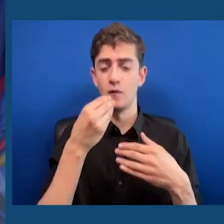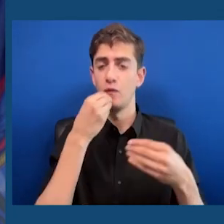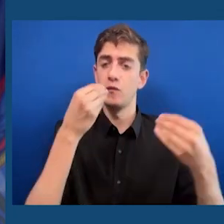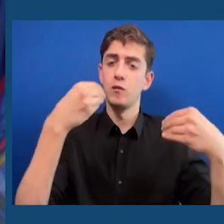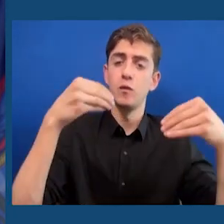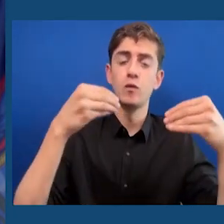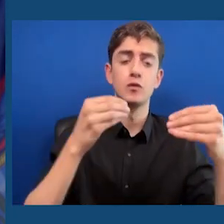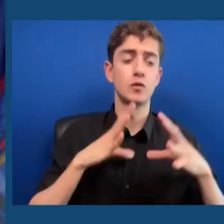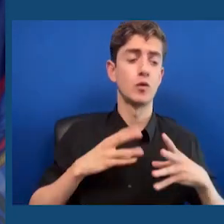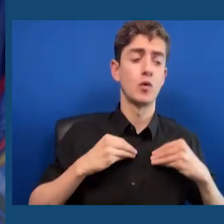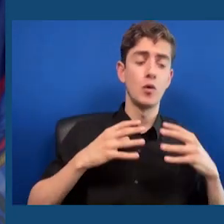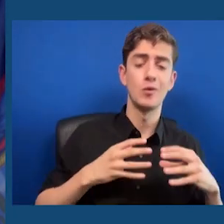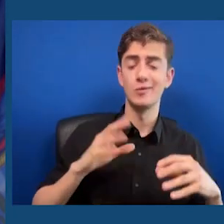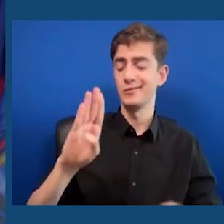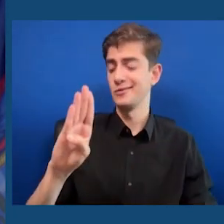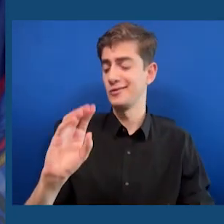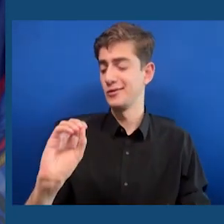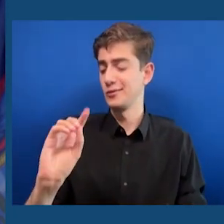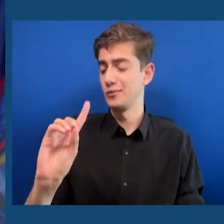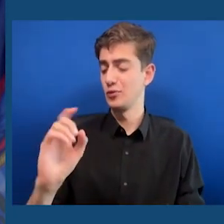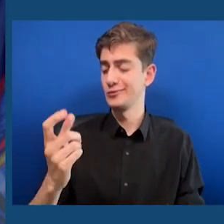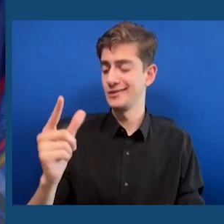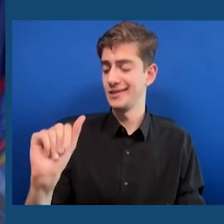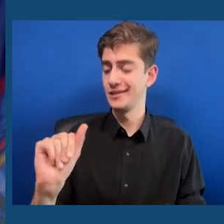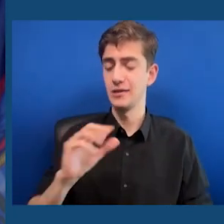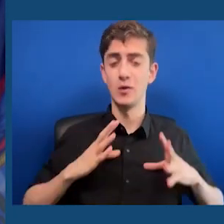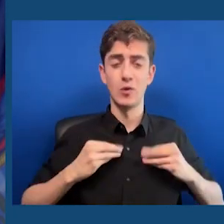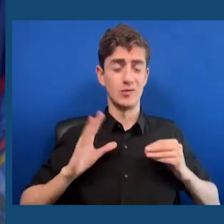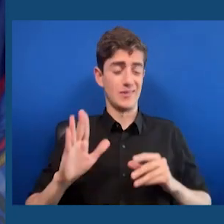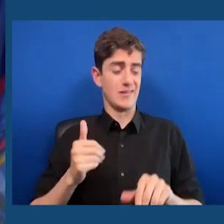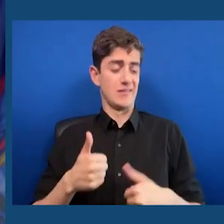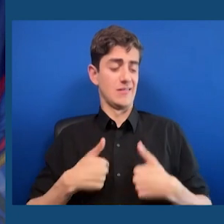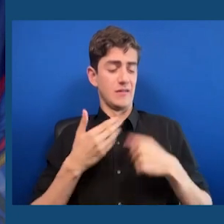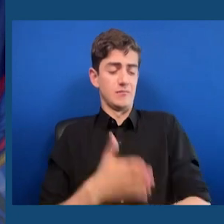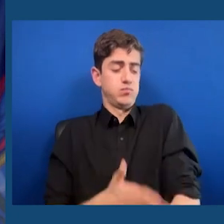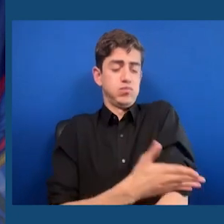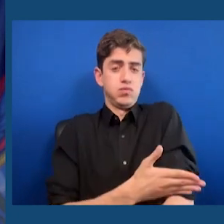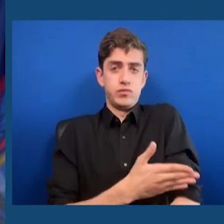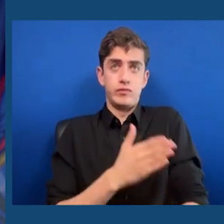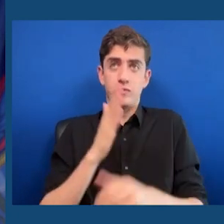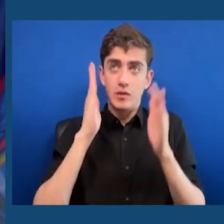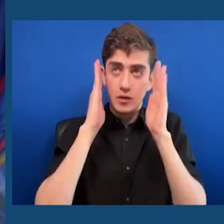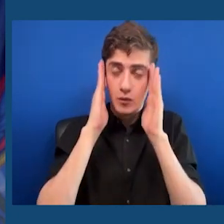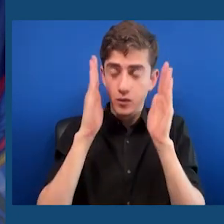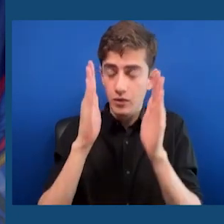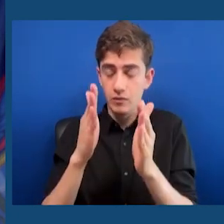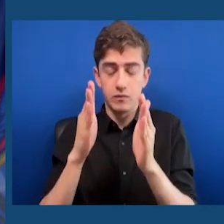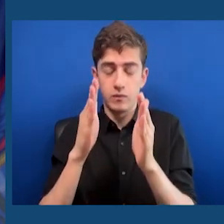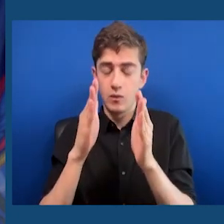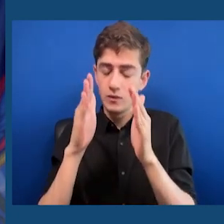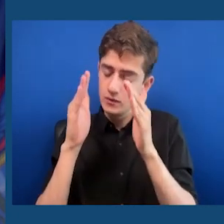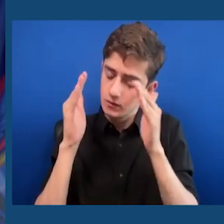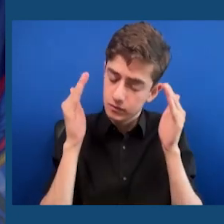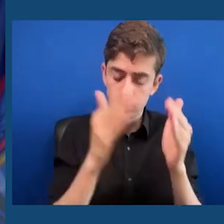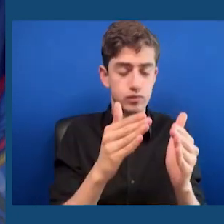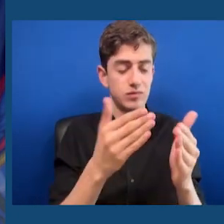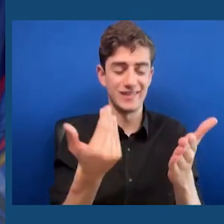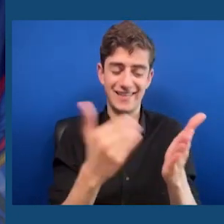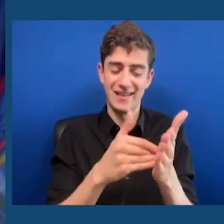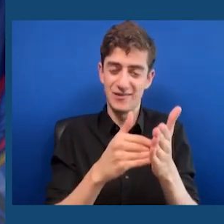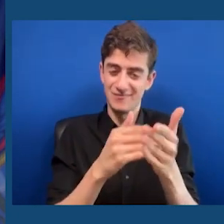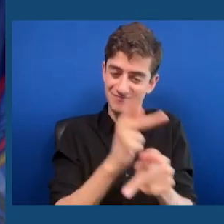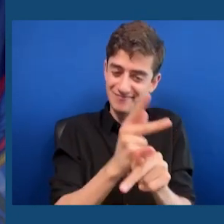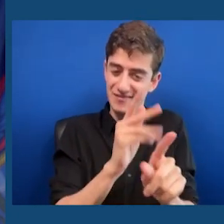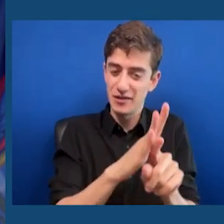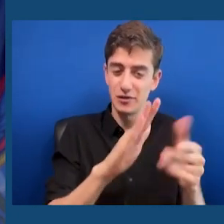bodega owners are going to have a better life, and they're going to get back to doing what they're supposed to do, taking care of the community that they serve. And we all